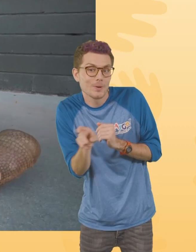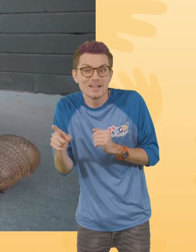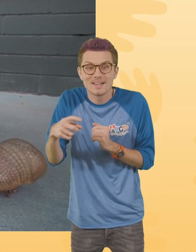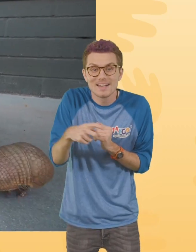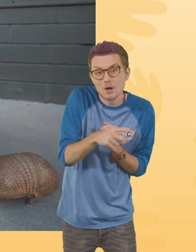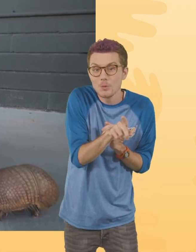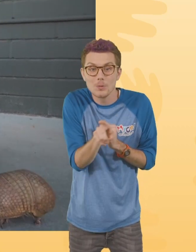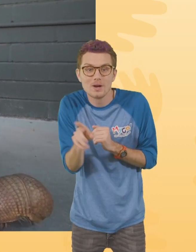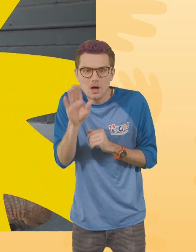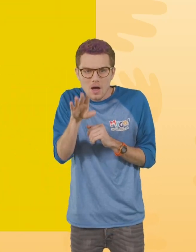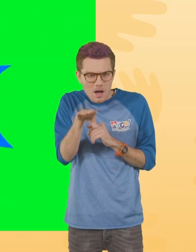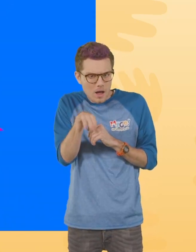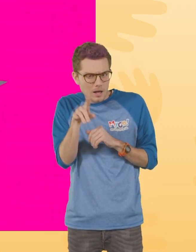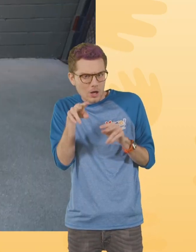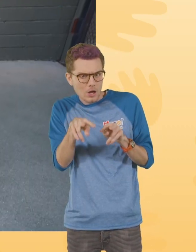Here you go.